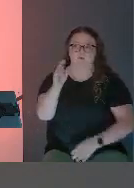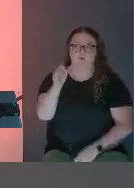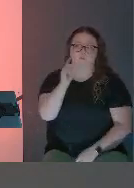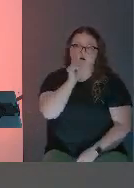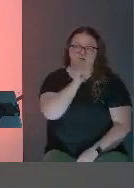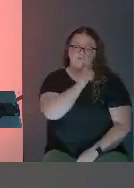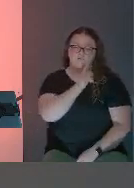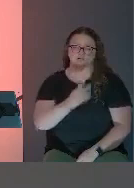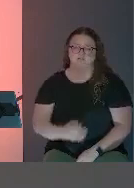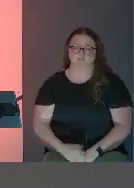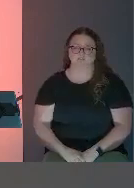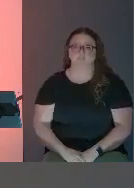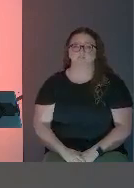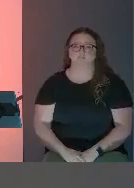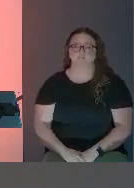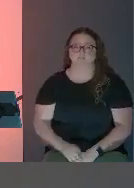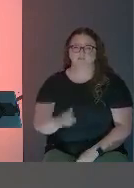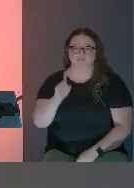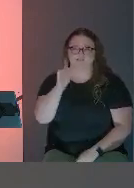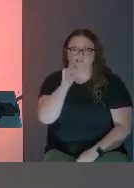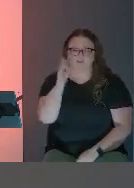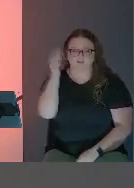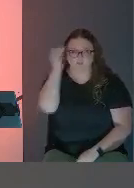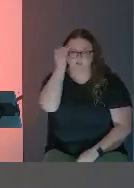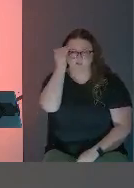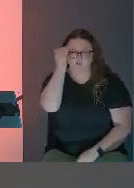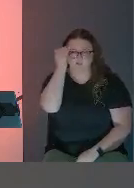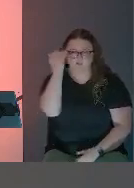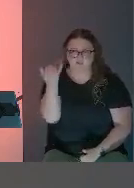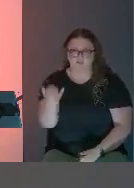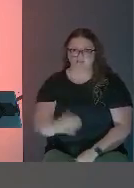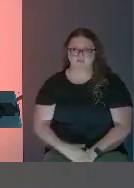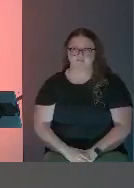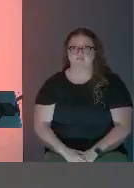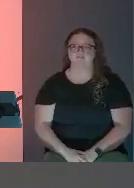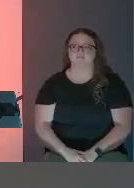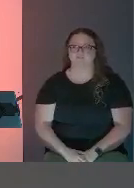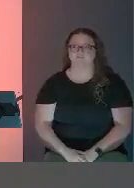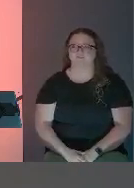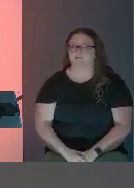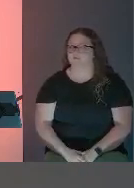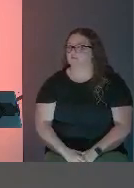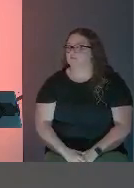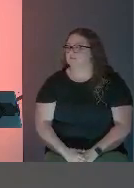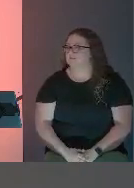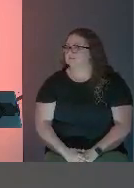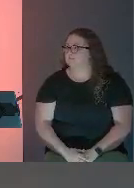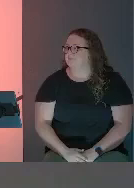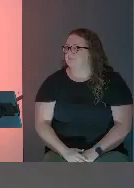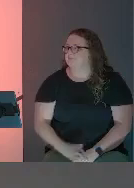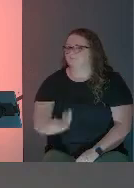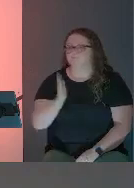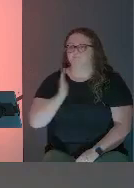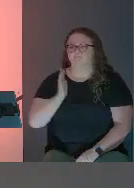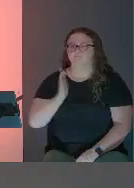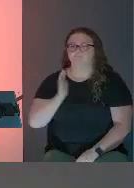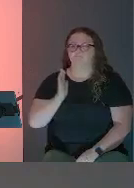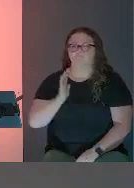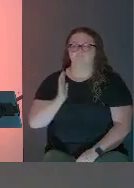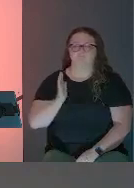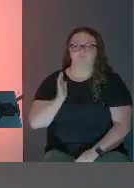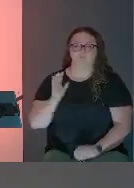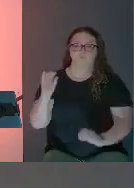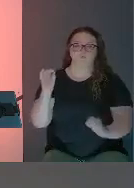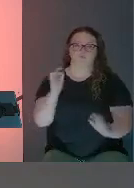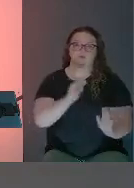Does that sound a familiar ring today? And in those days, there was no